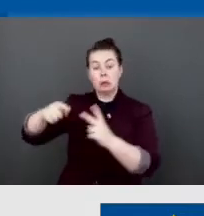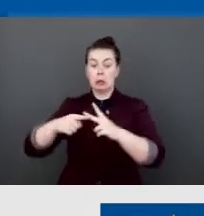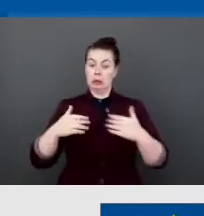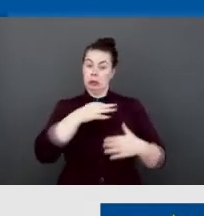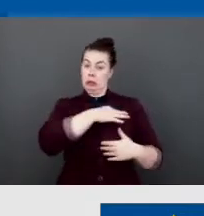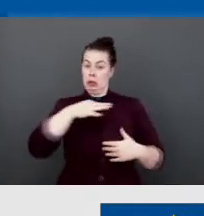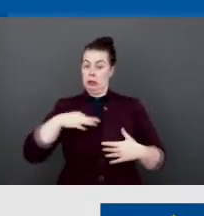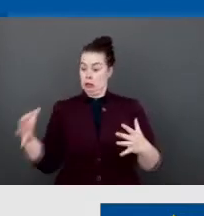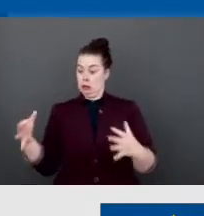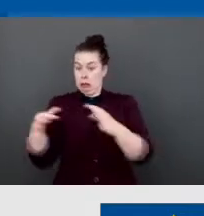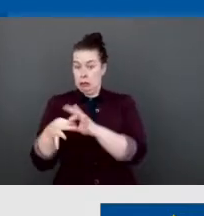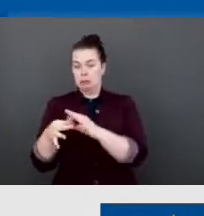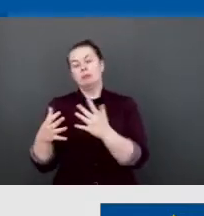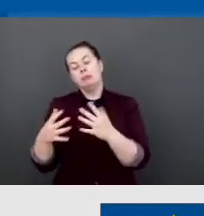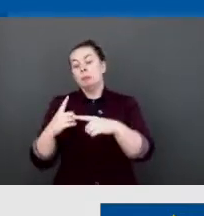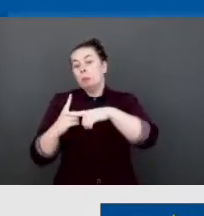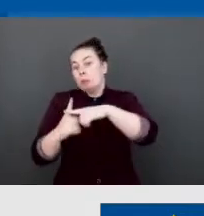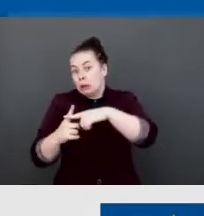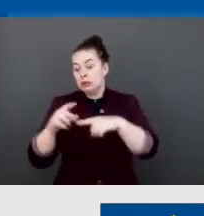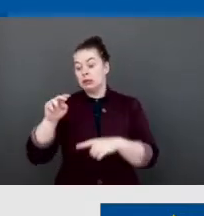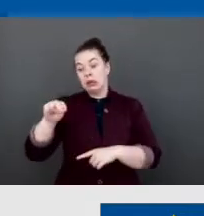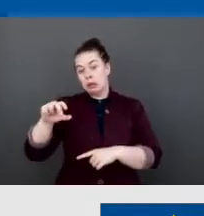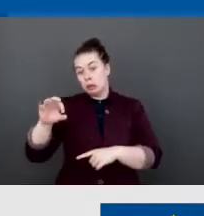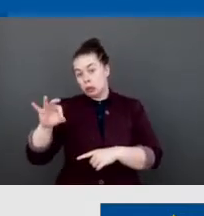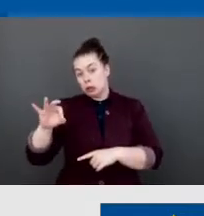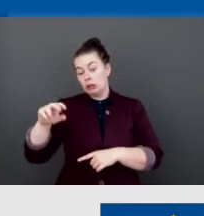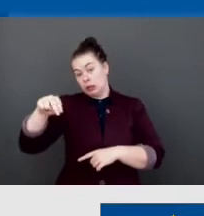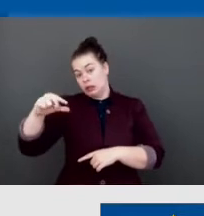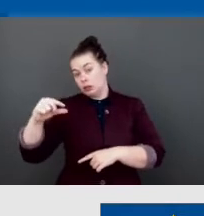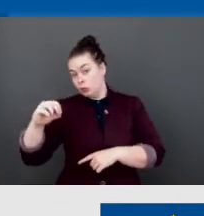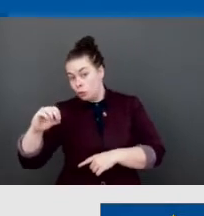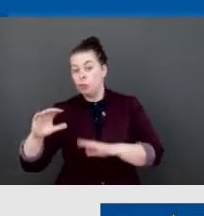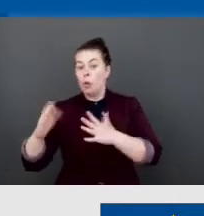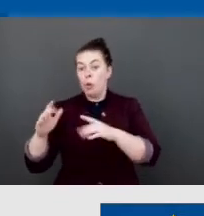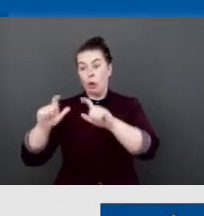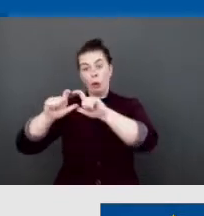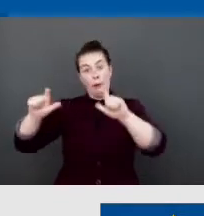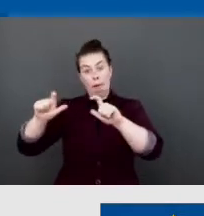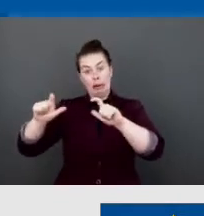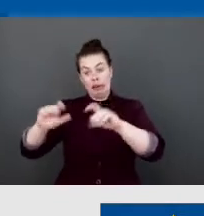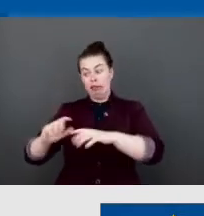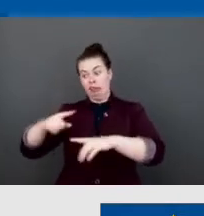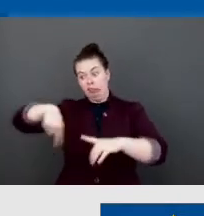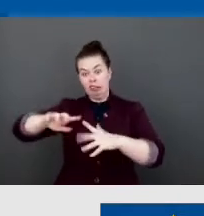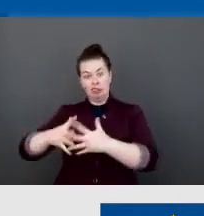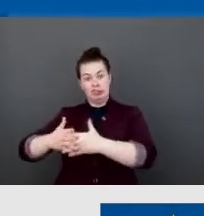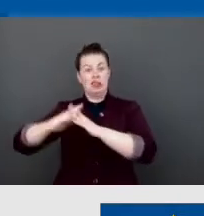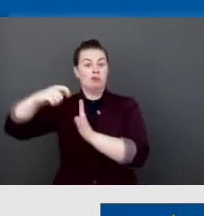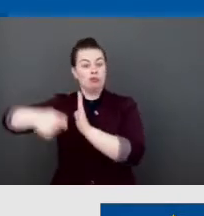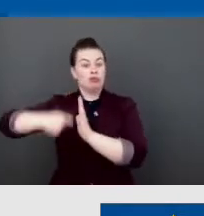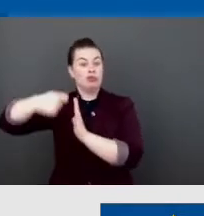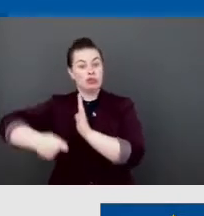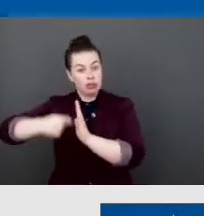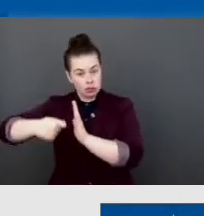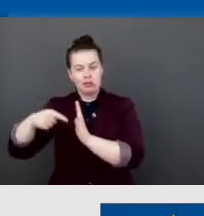sector, supported sometimes by the municipalities, from ONGs or single social entrepreneurs, have been